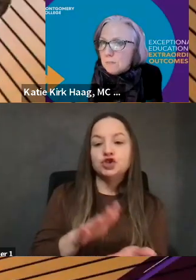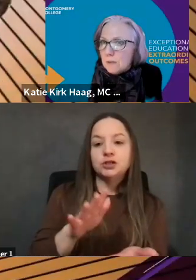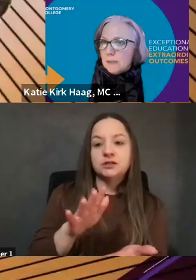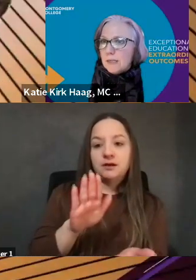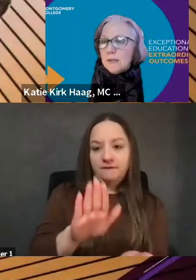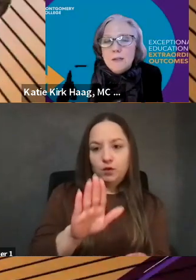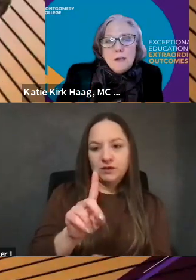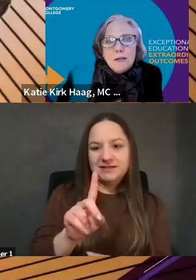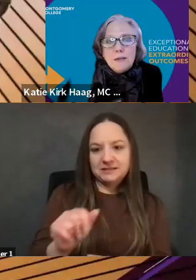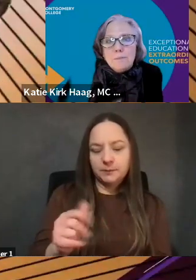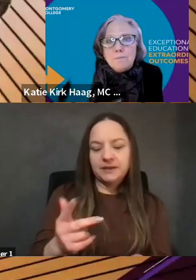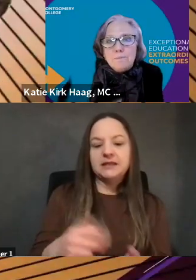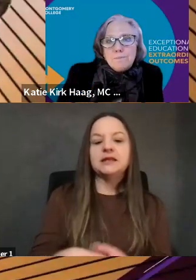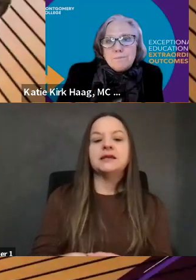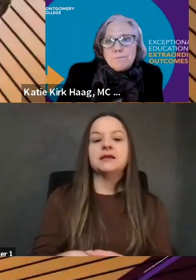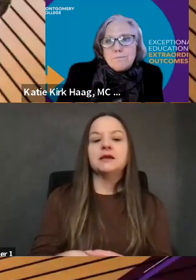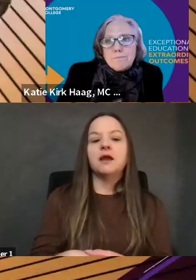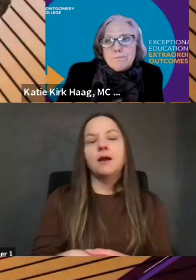your disability